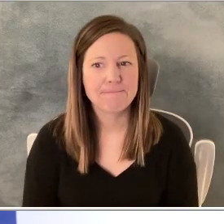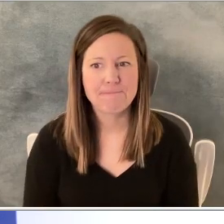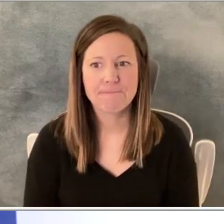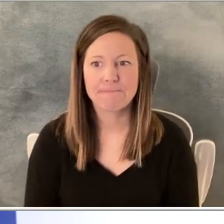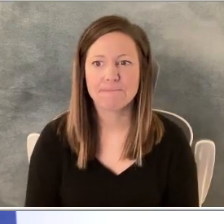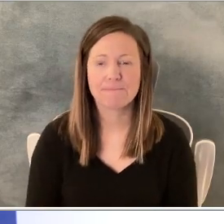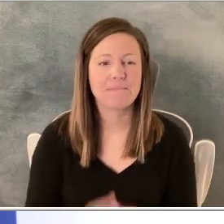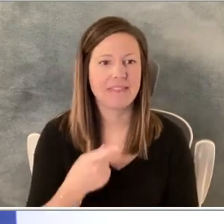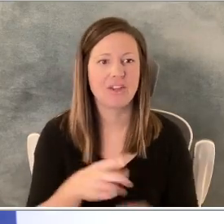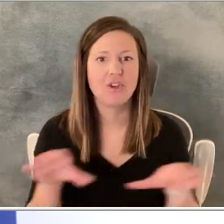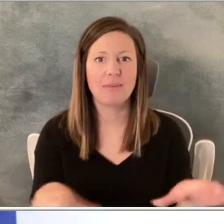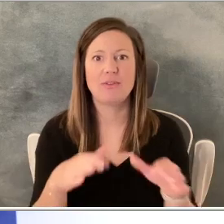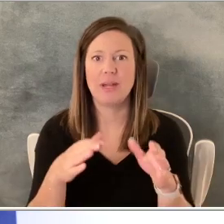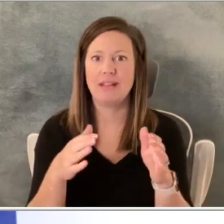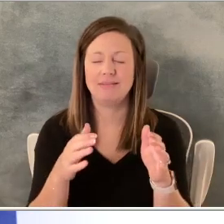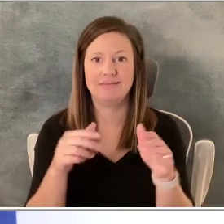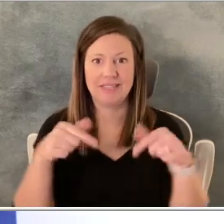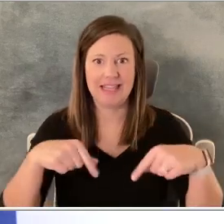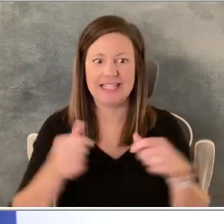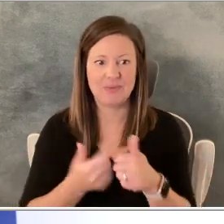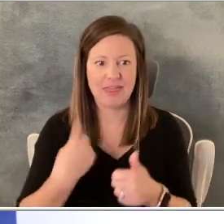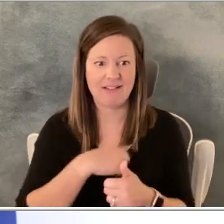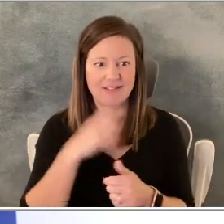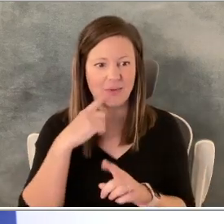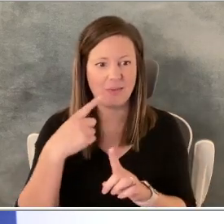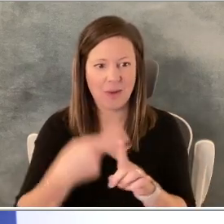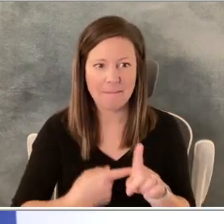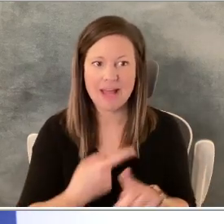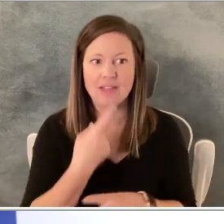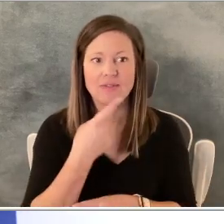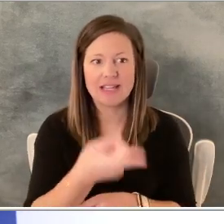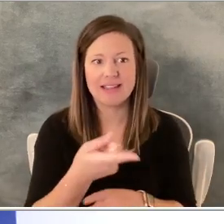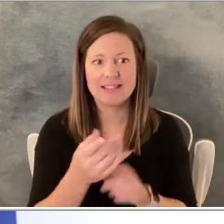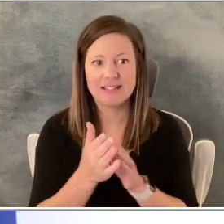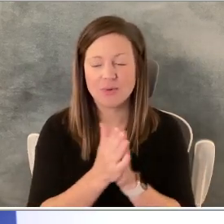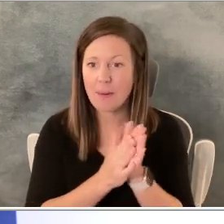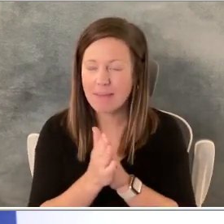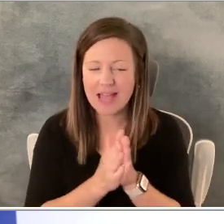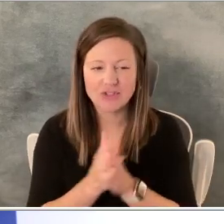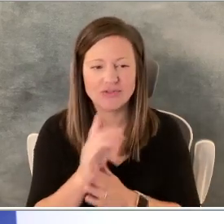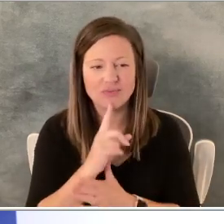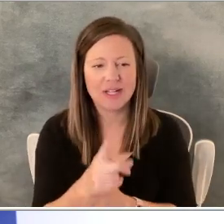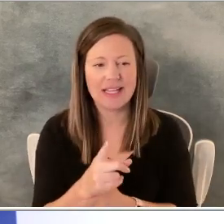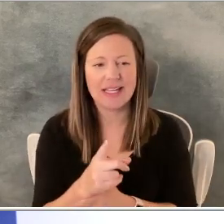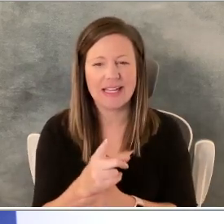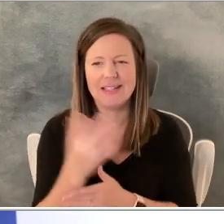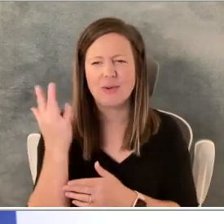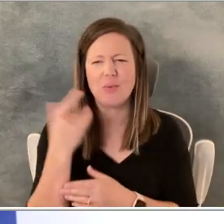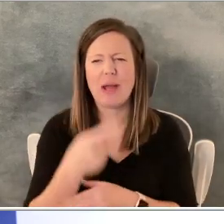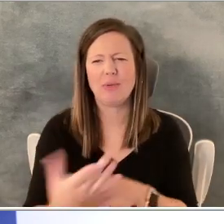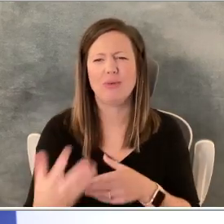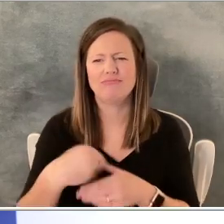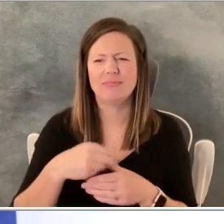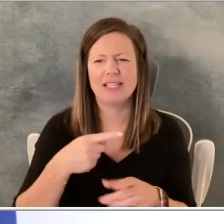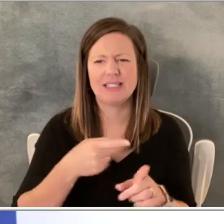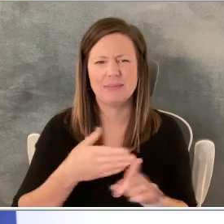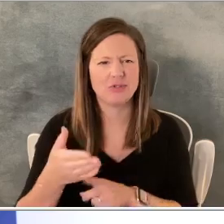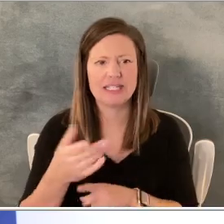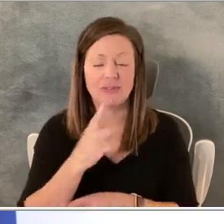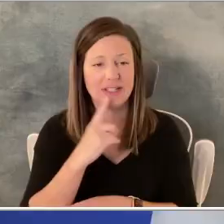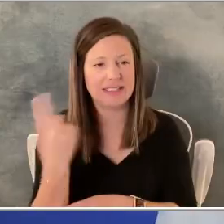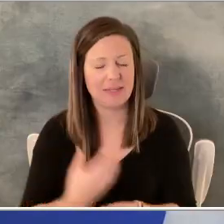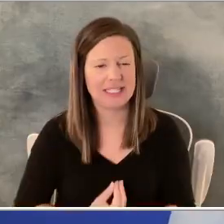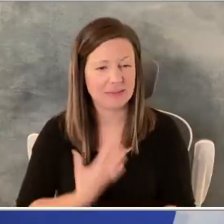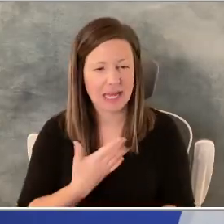entire month. Mm-hmm. This is your passion. You've said this. What made you get into this specialty? Did something inspire you? Yeah,